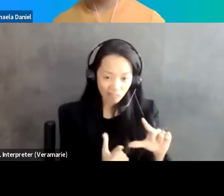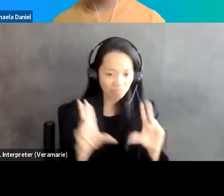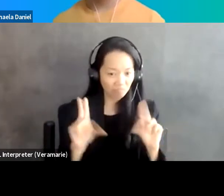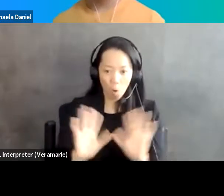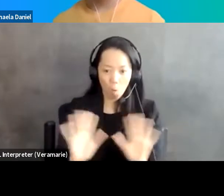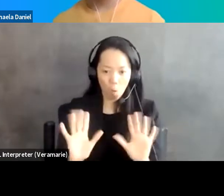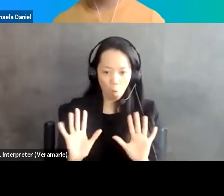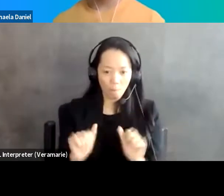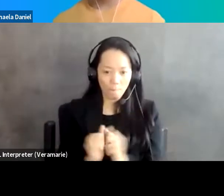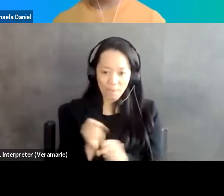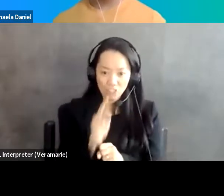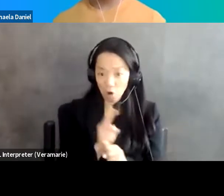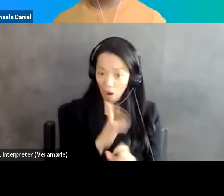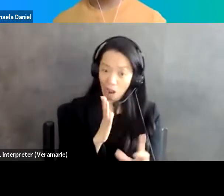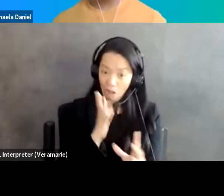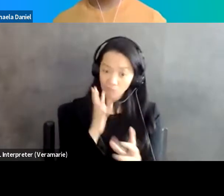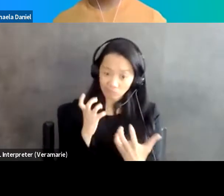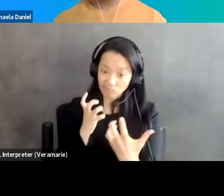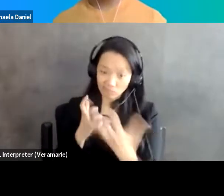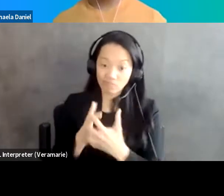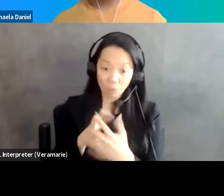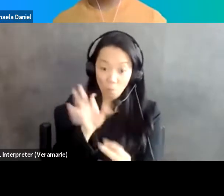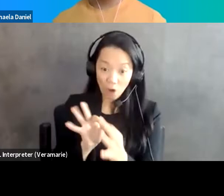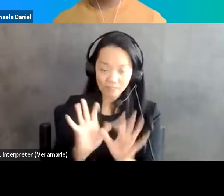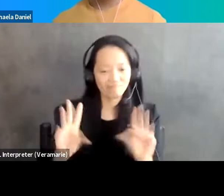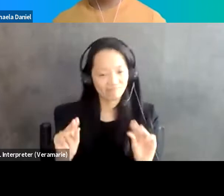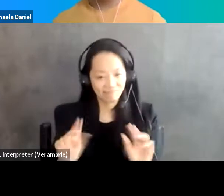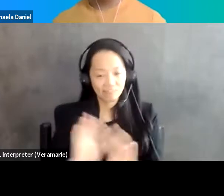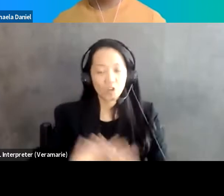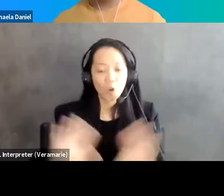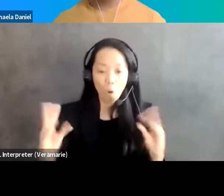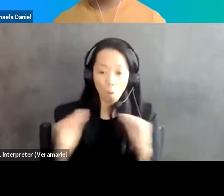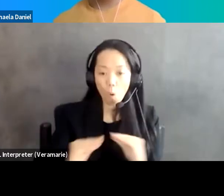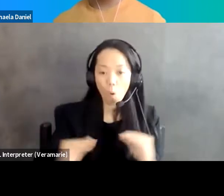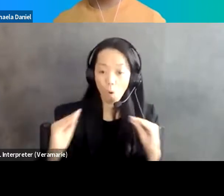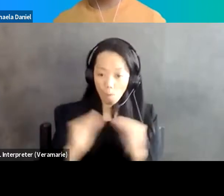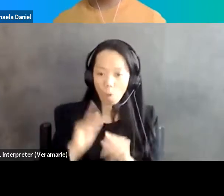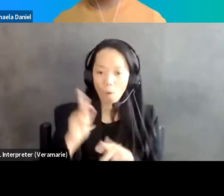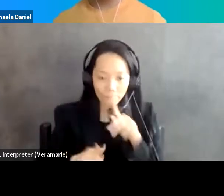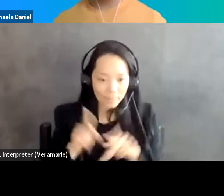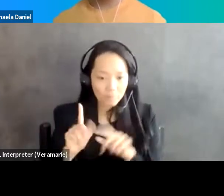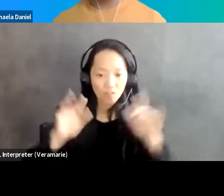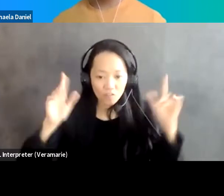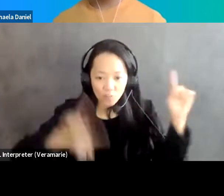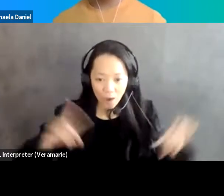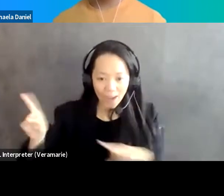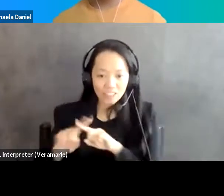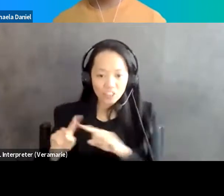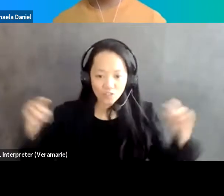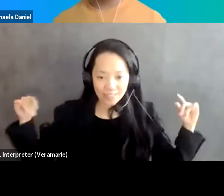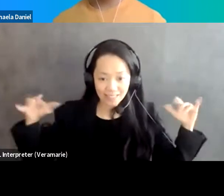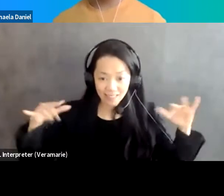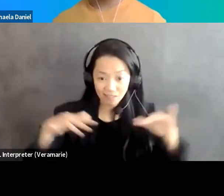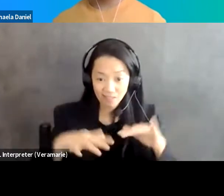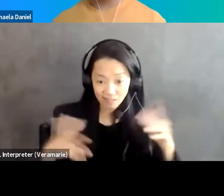sure that you're hearing, that everyone's having a say. I think bringing more folks to the table, bringing as many as you can to talk